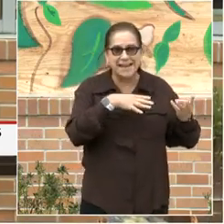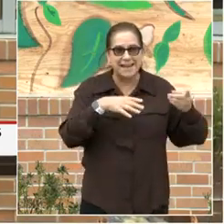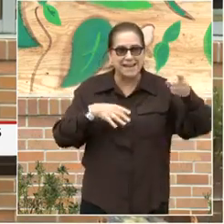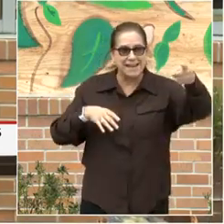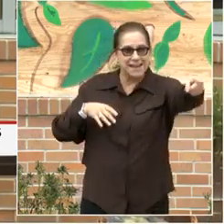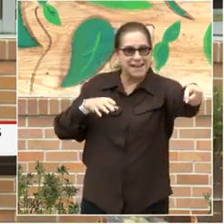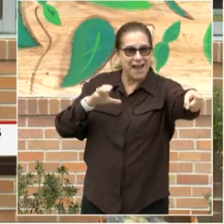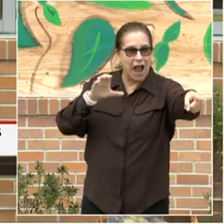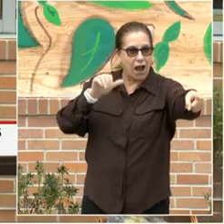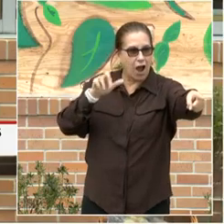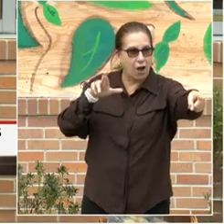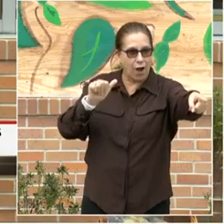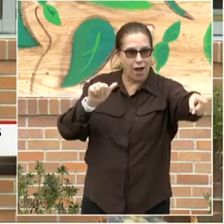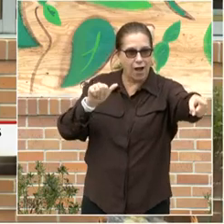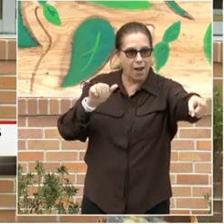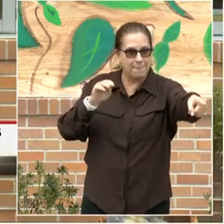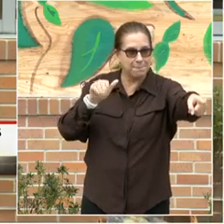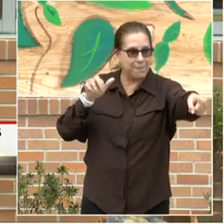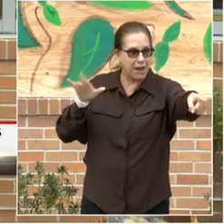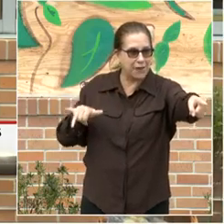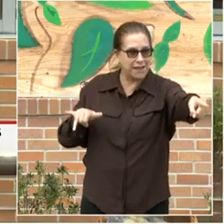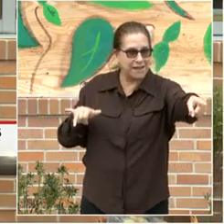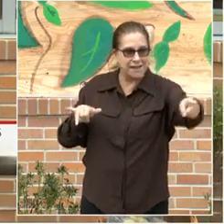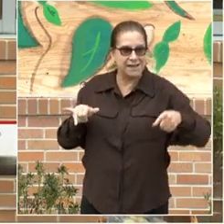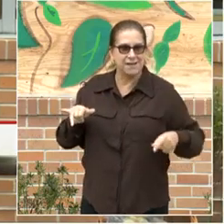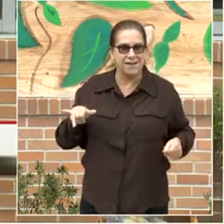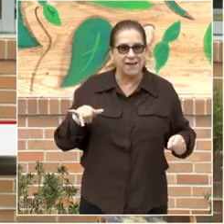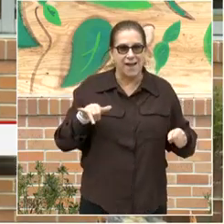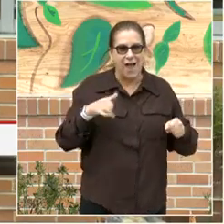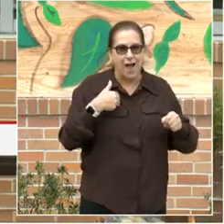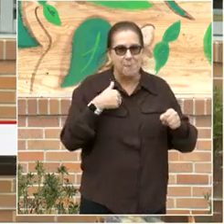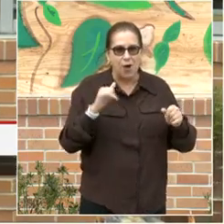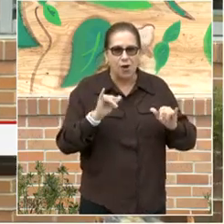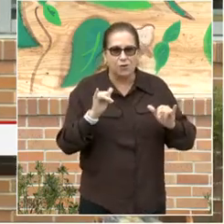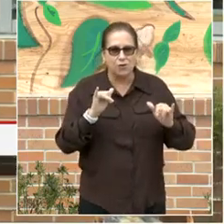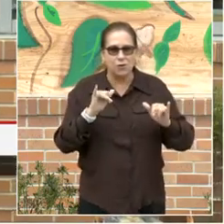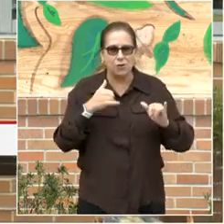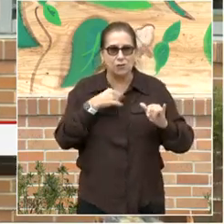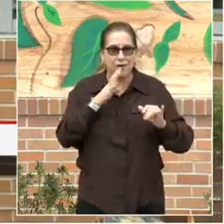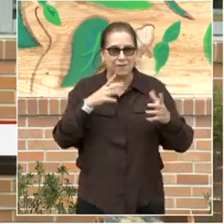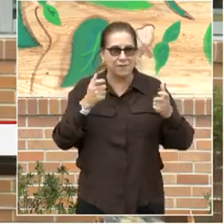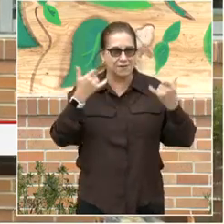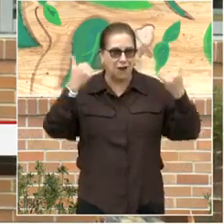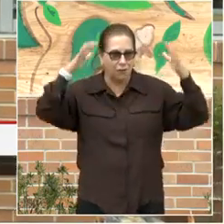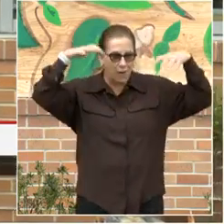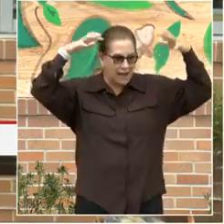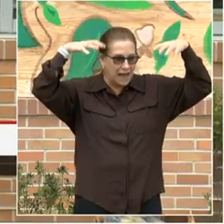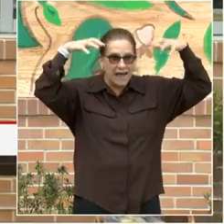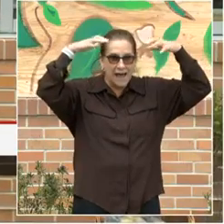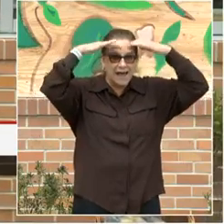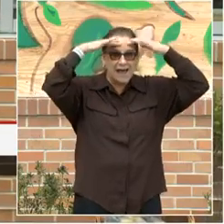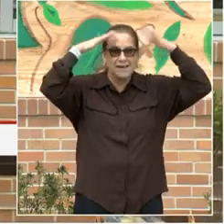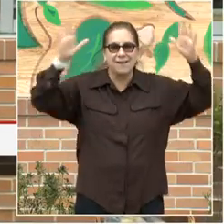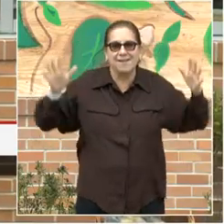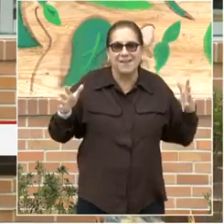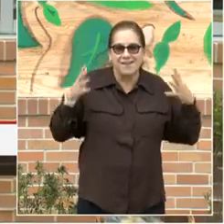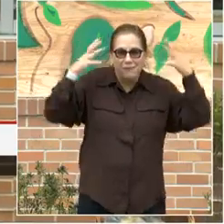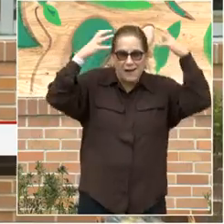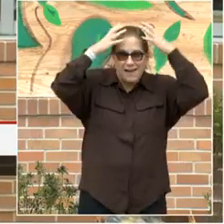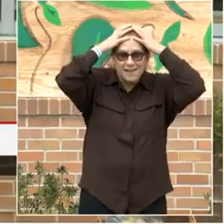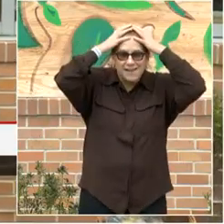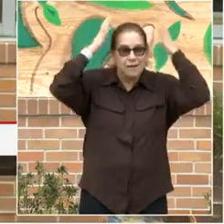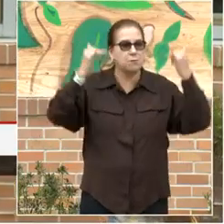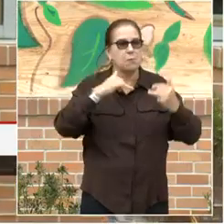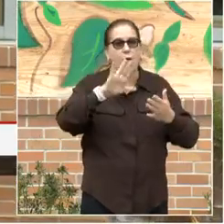her a big round of applause. I'm going to talk fast because it's starting to rain, but I want to acknowledge all of my team